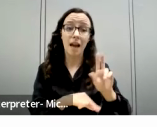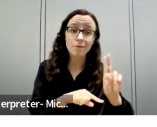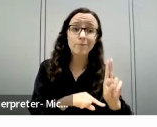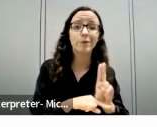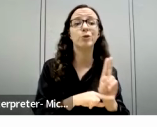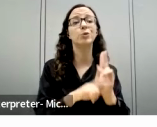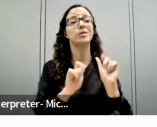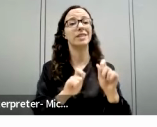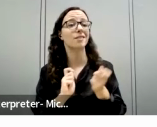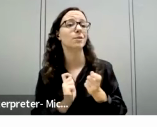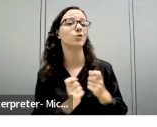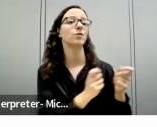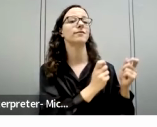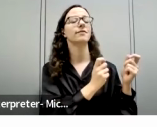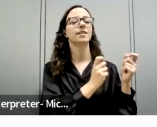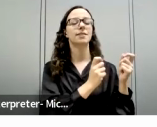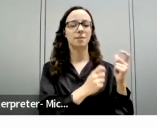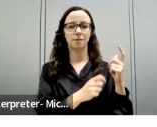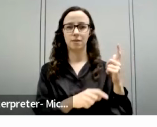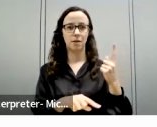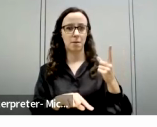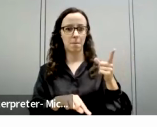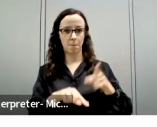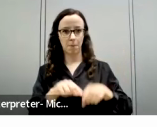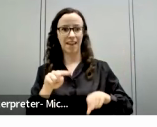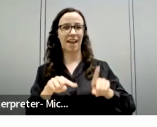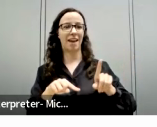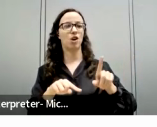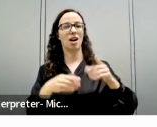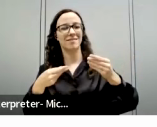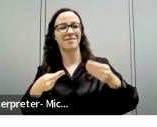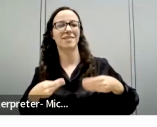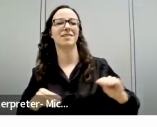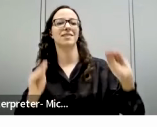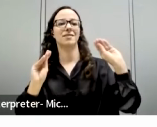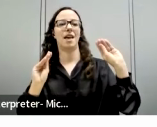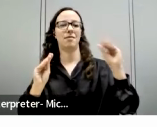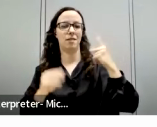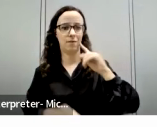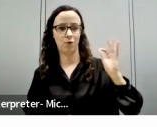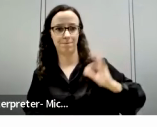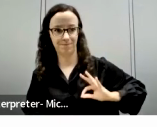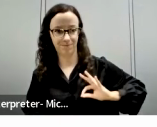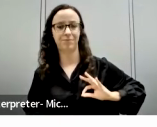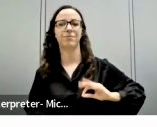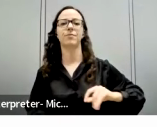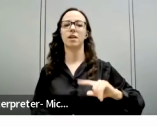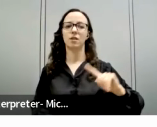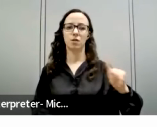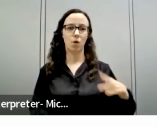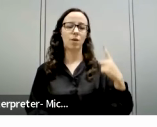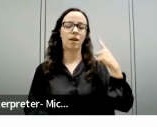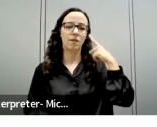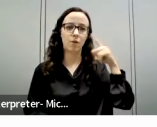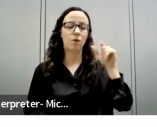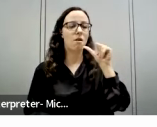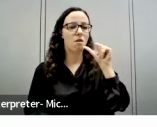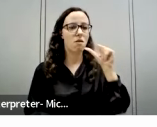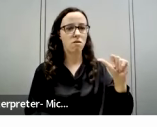it, but they cannot use it for commercial reasons. So it has to be only for non-commercial use,